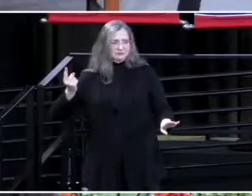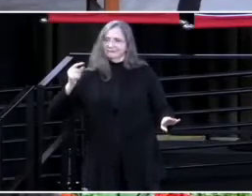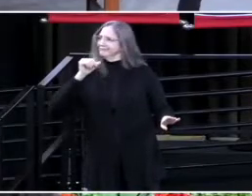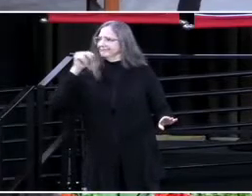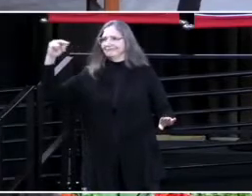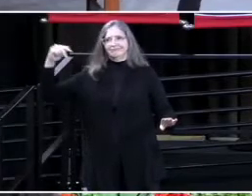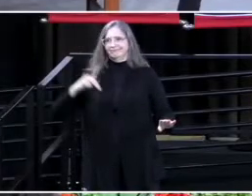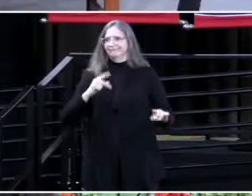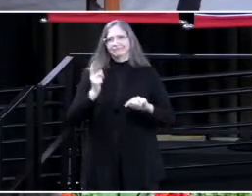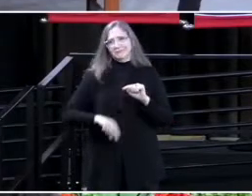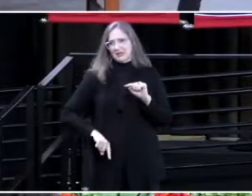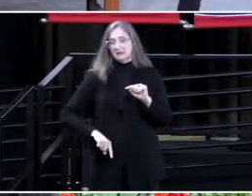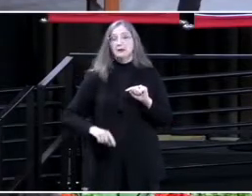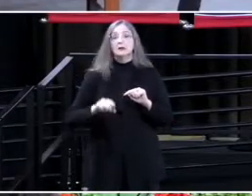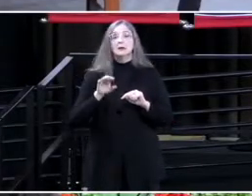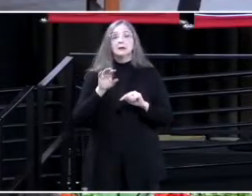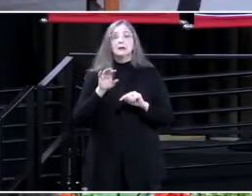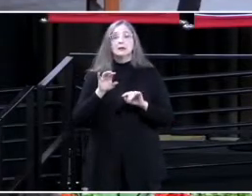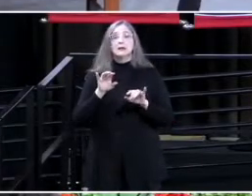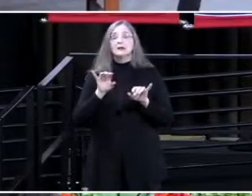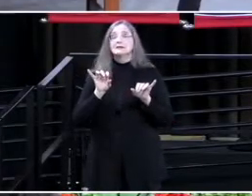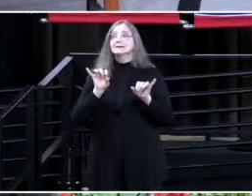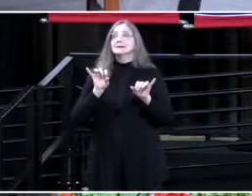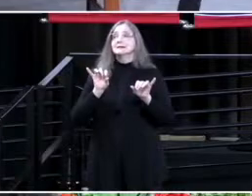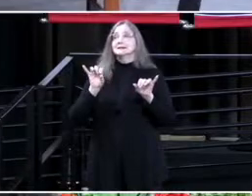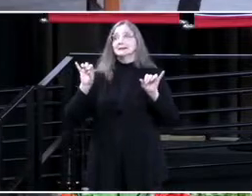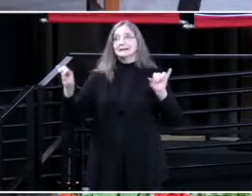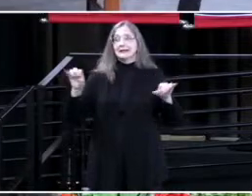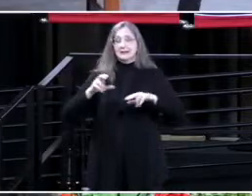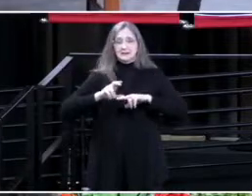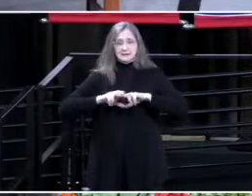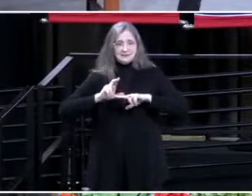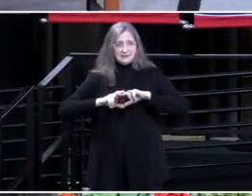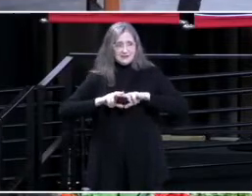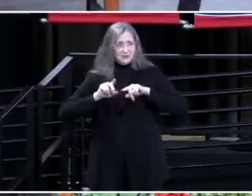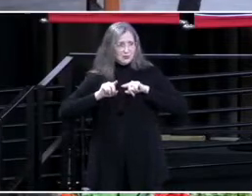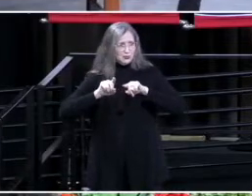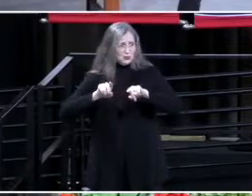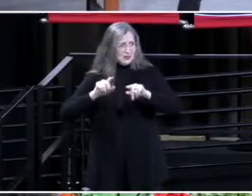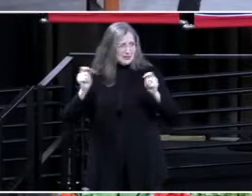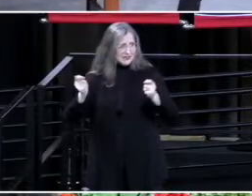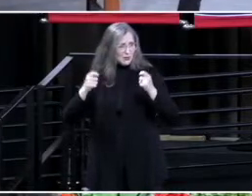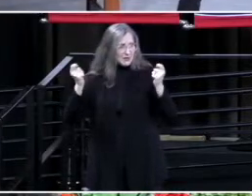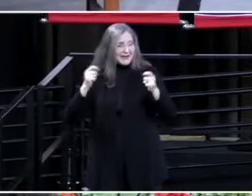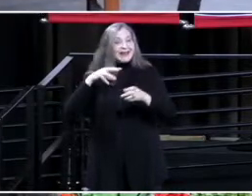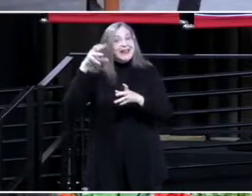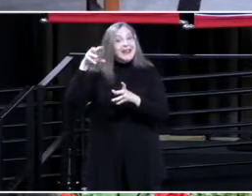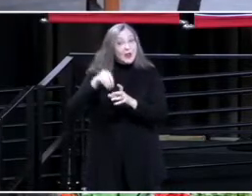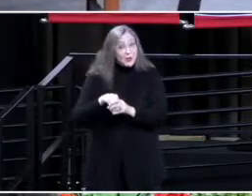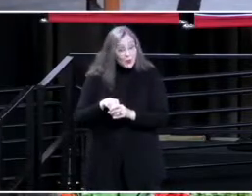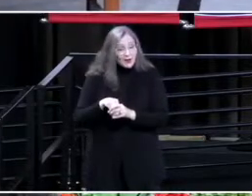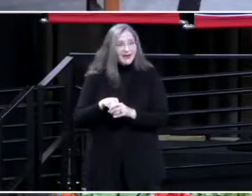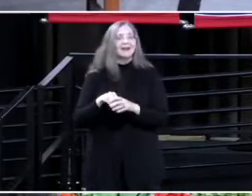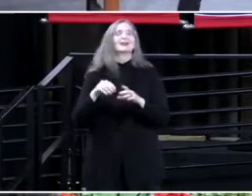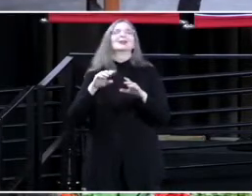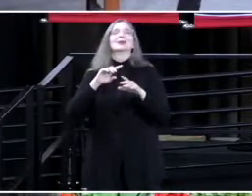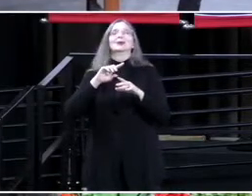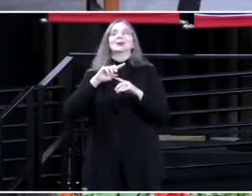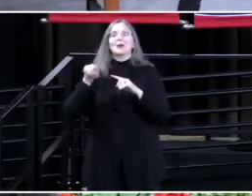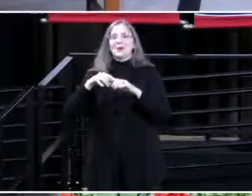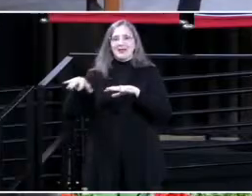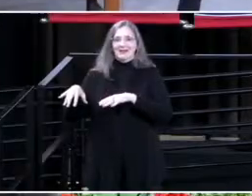ceremony. Please remain at your seats during the entire ceremony, including the processional of